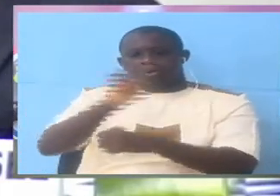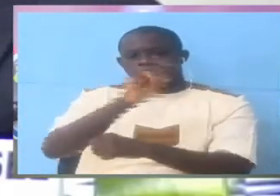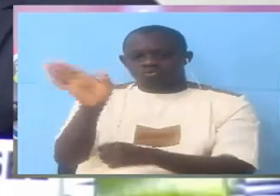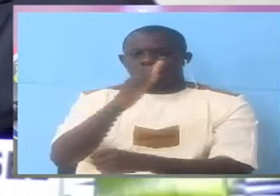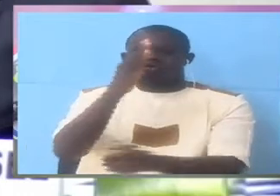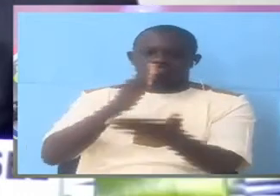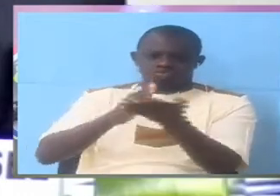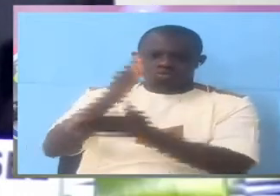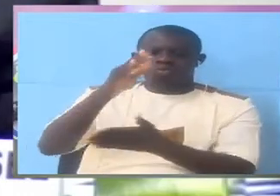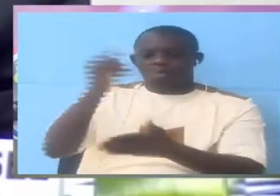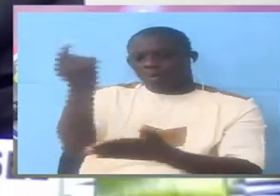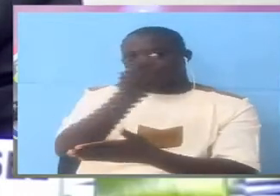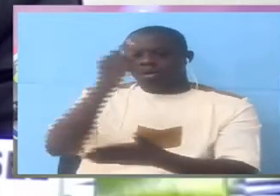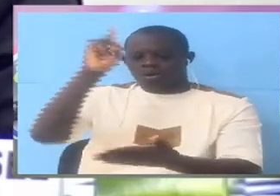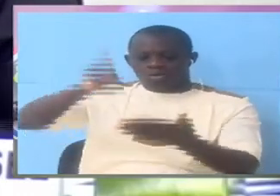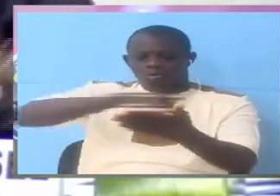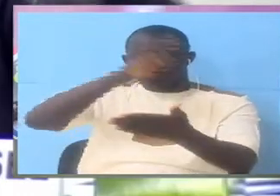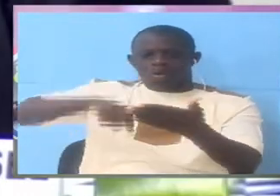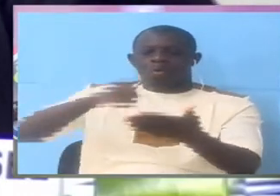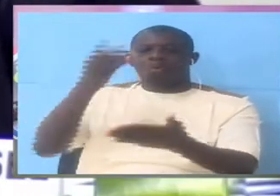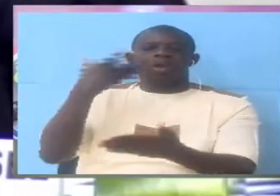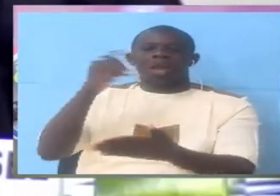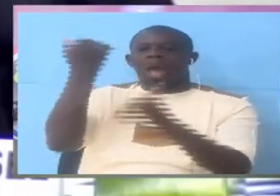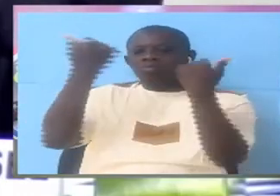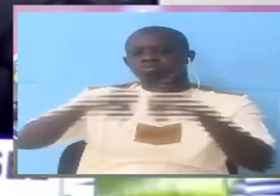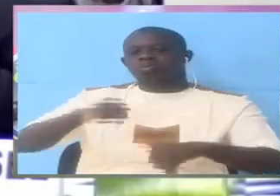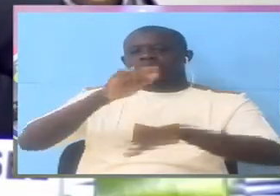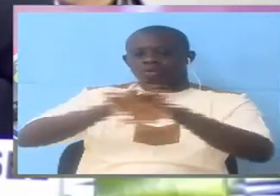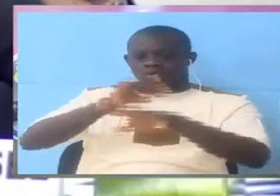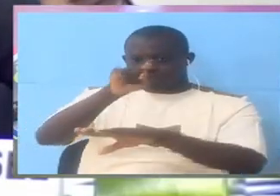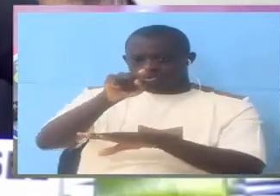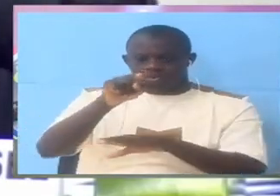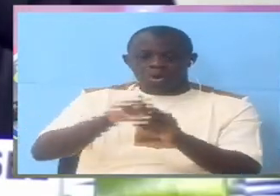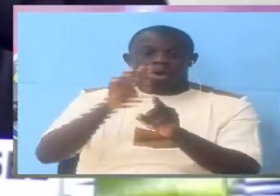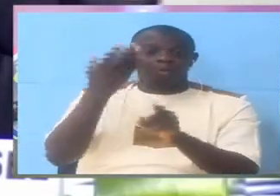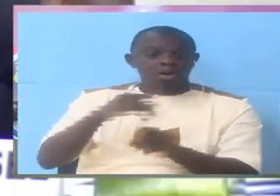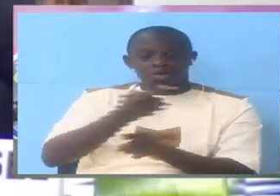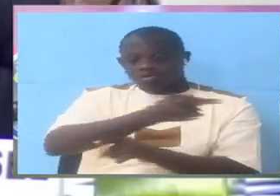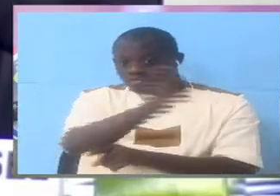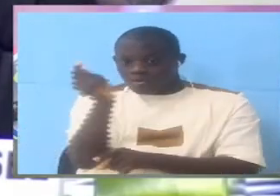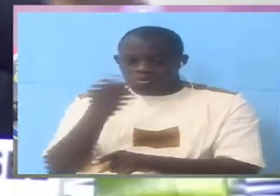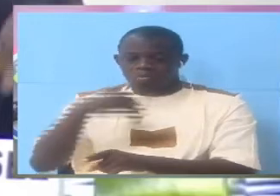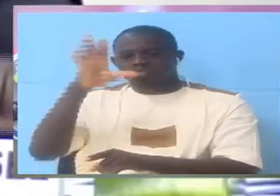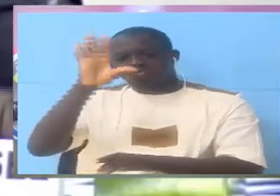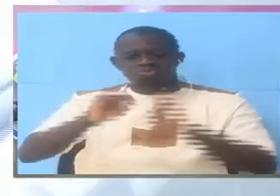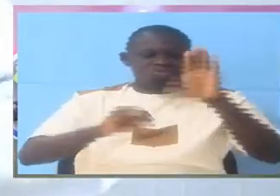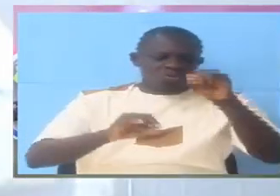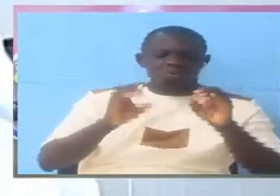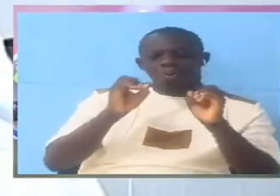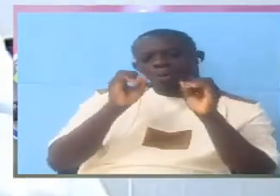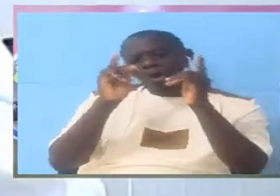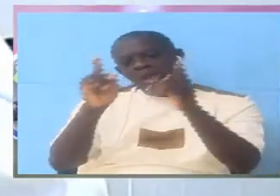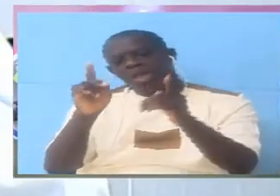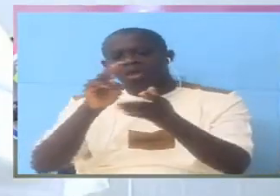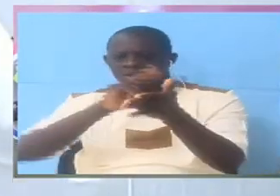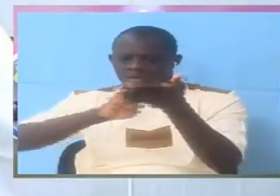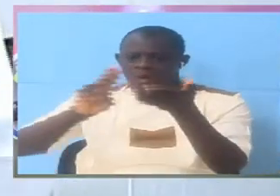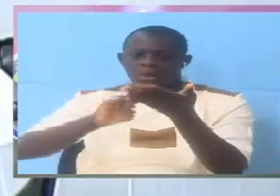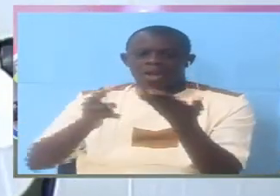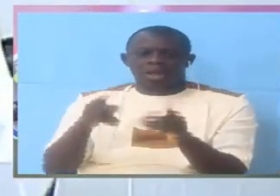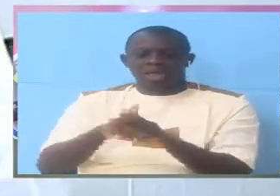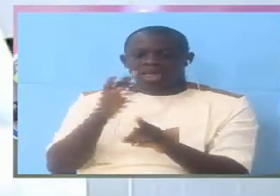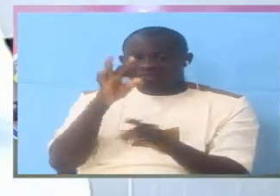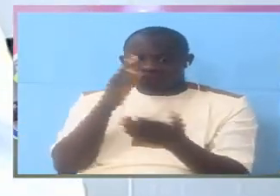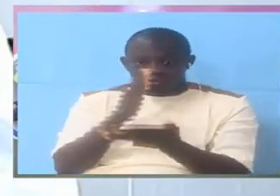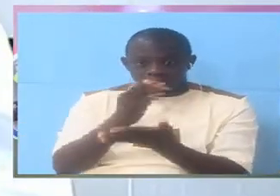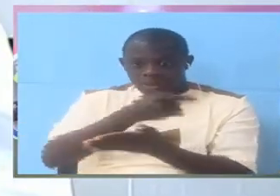only wrong when it happened to you. But when you guys were doing it, it was okay and normal. If this thing didn't happen, we would not have